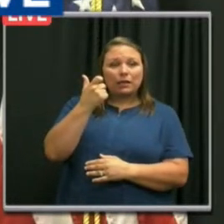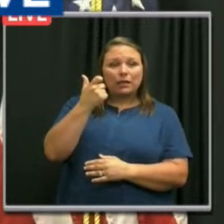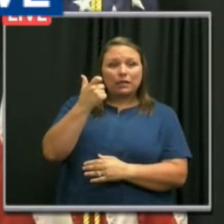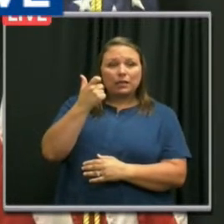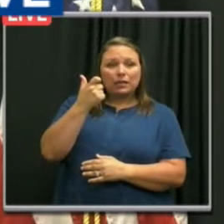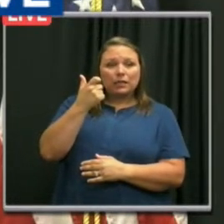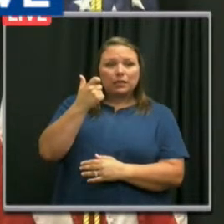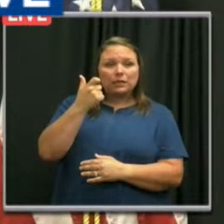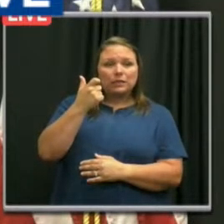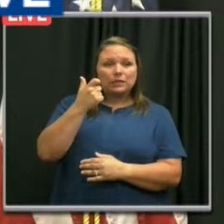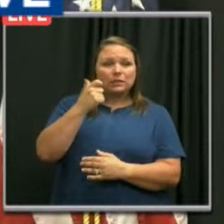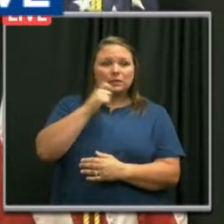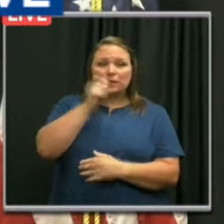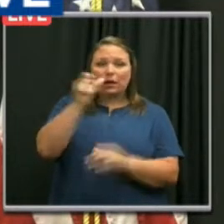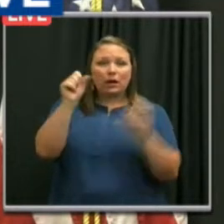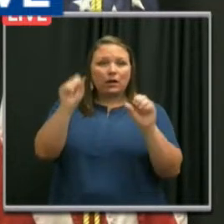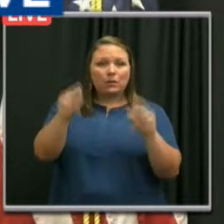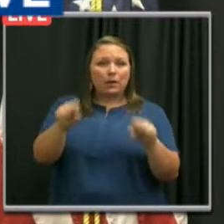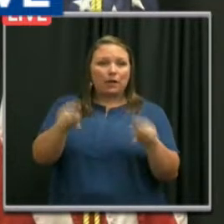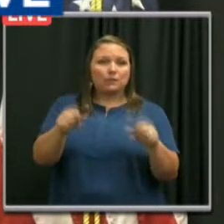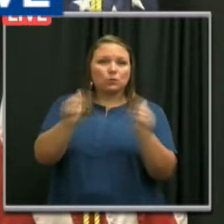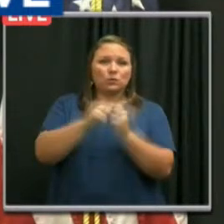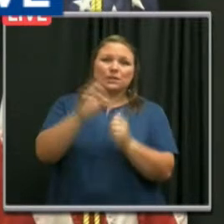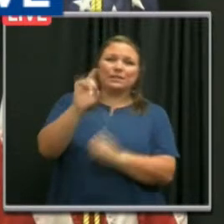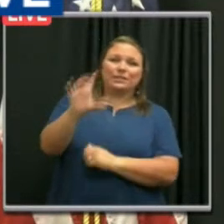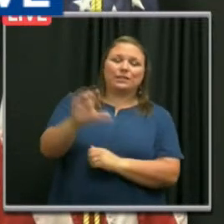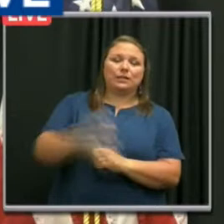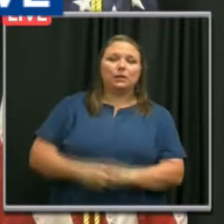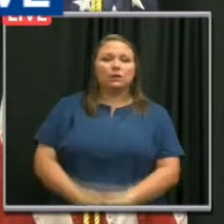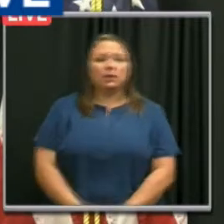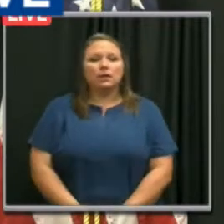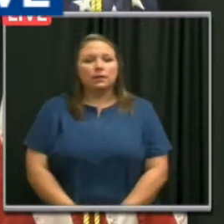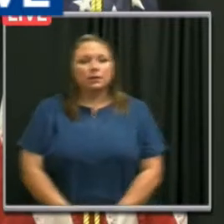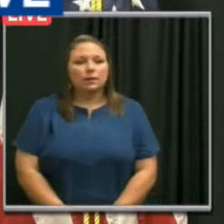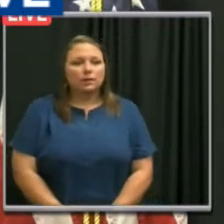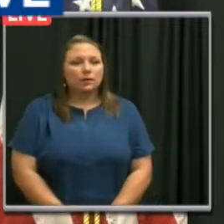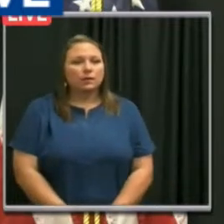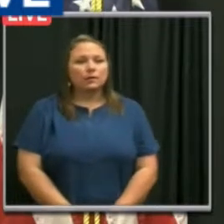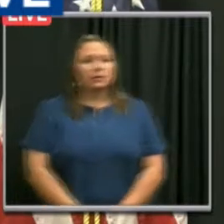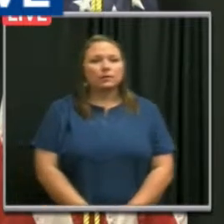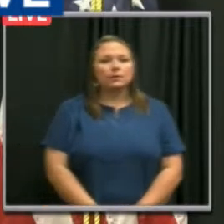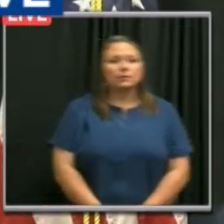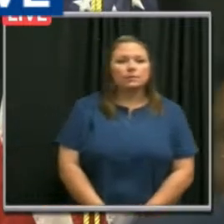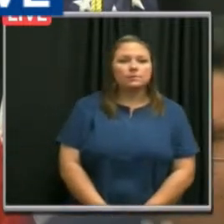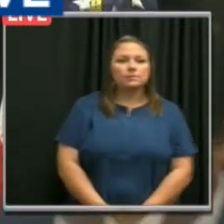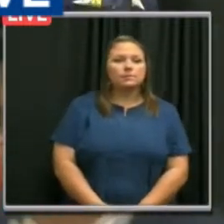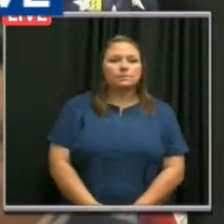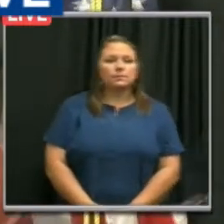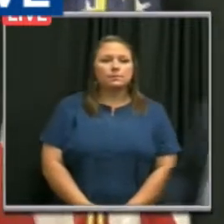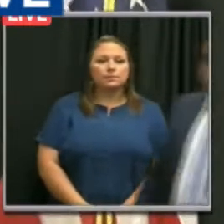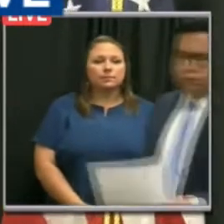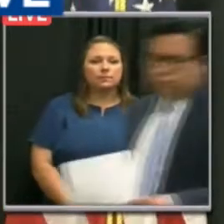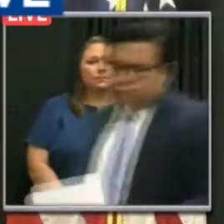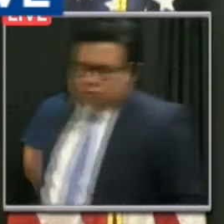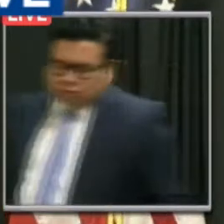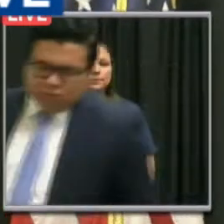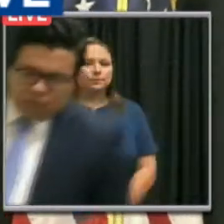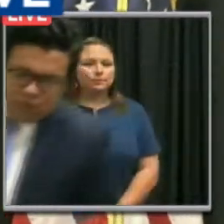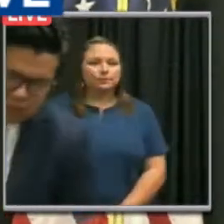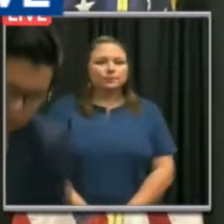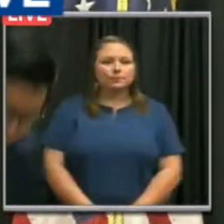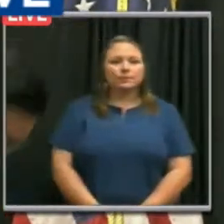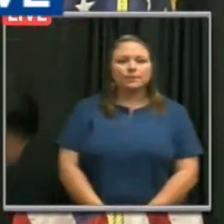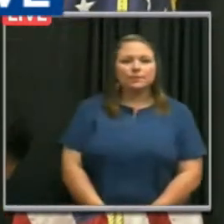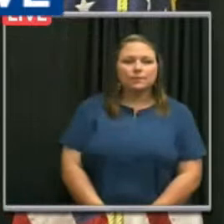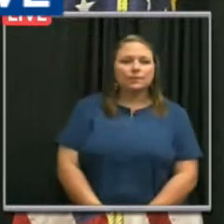would just be untenable with Davidson County residents? Thank you, Blake. Dr. Jahangir.